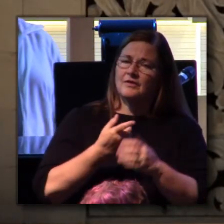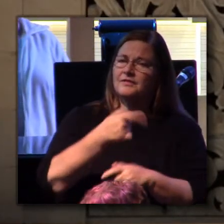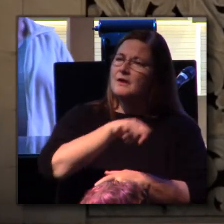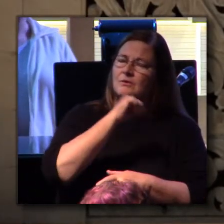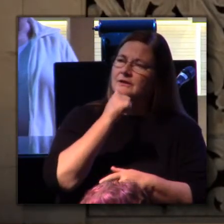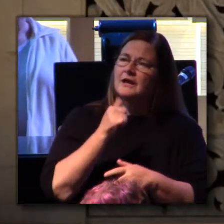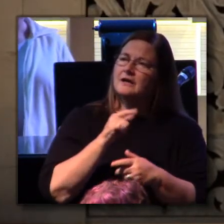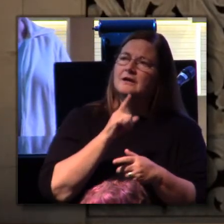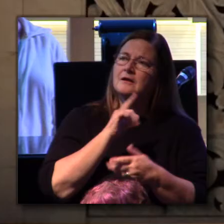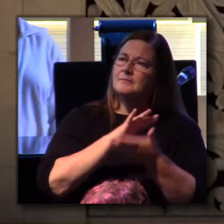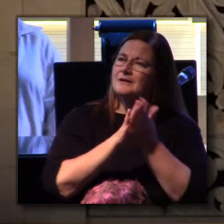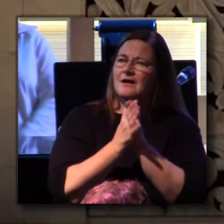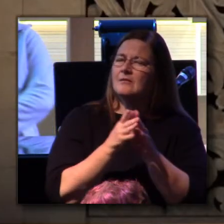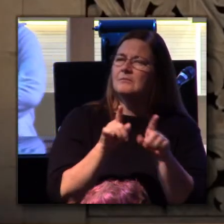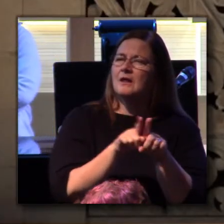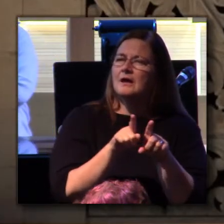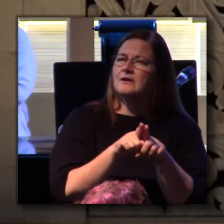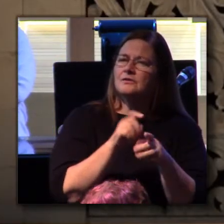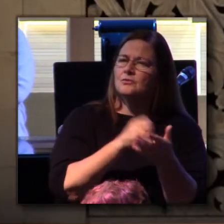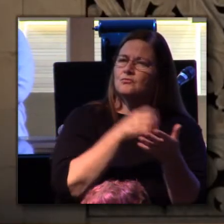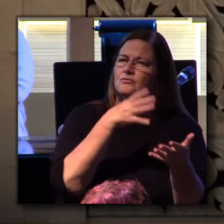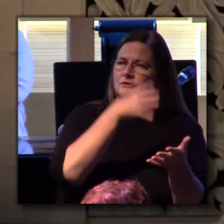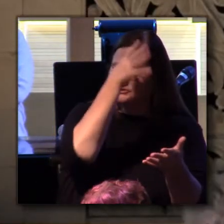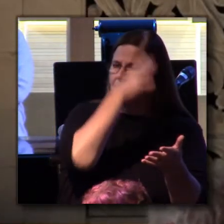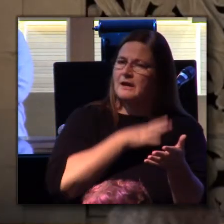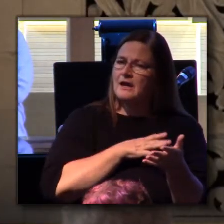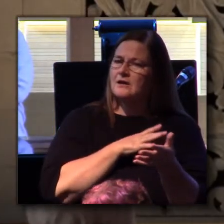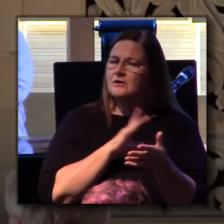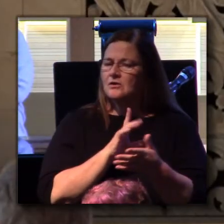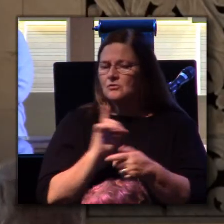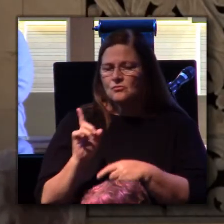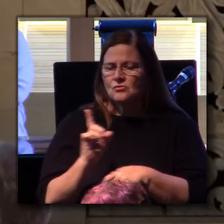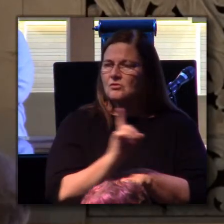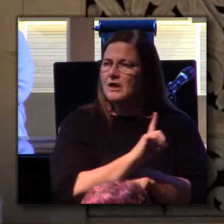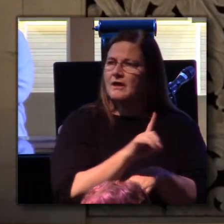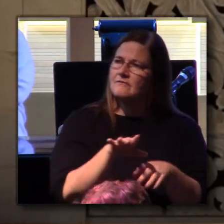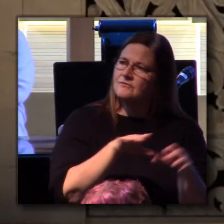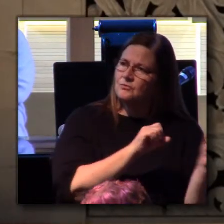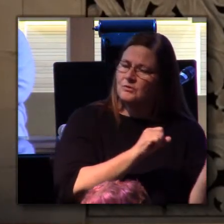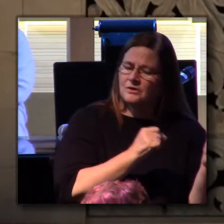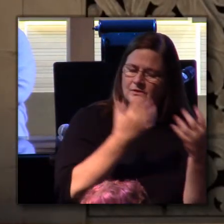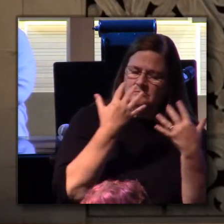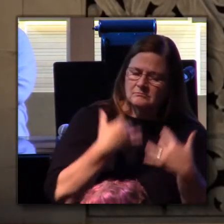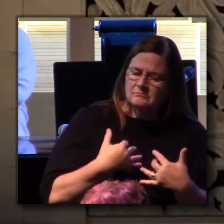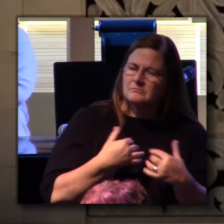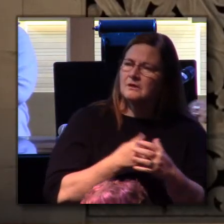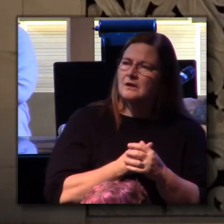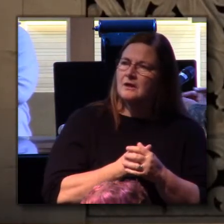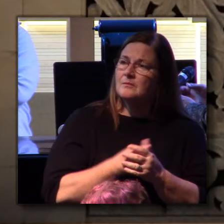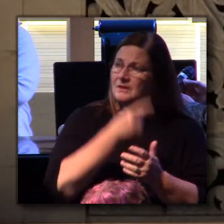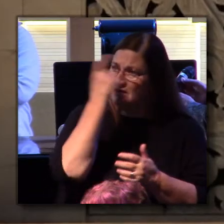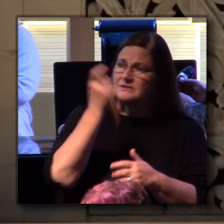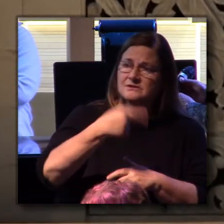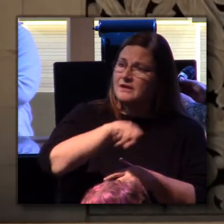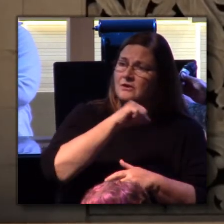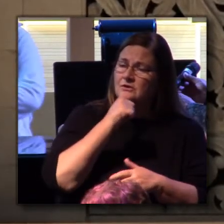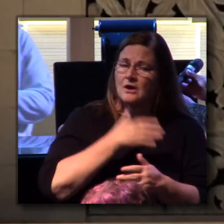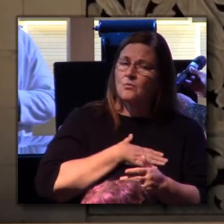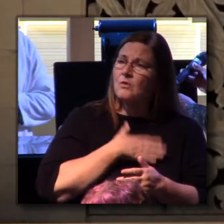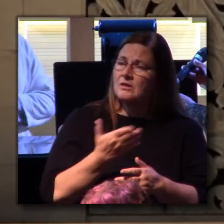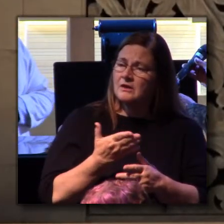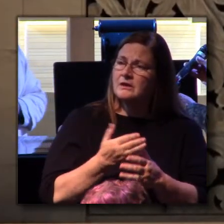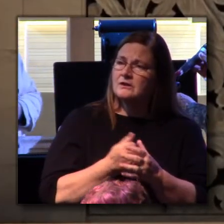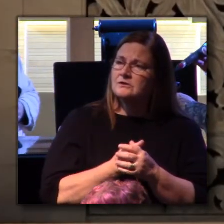away with a gloomy face and his heart grieving, Lord, because they are unwilling to turn away